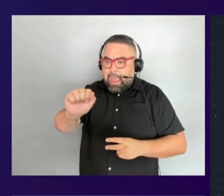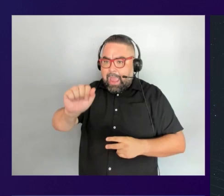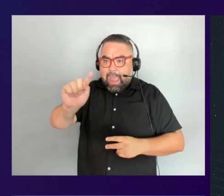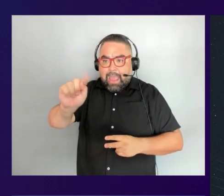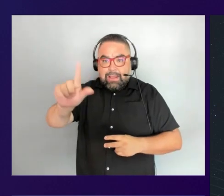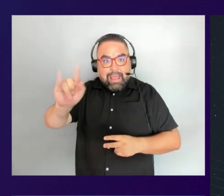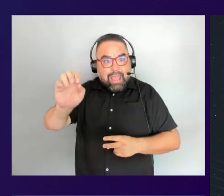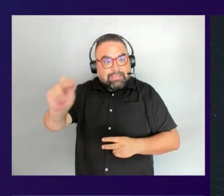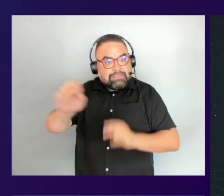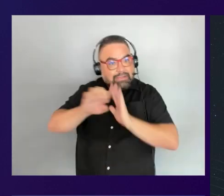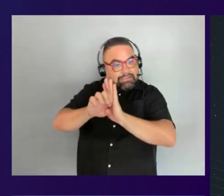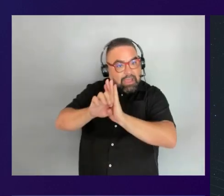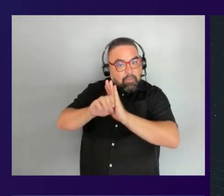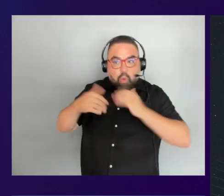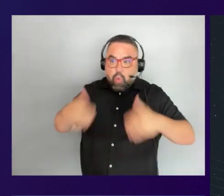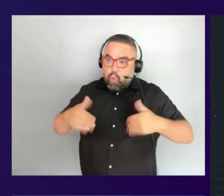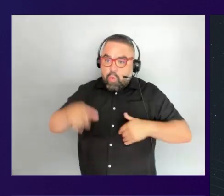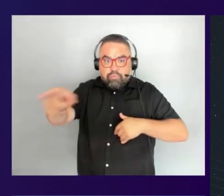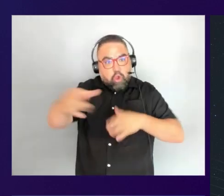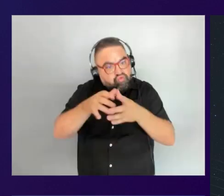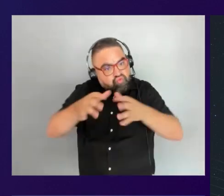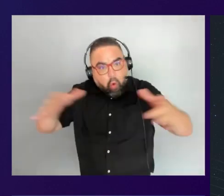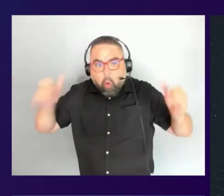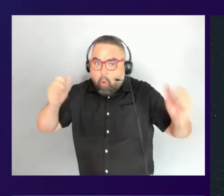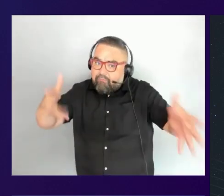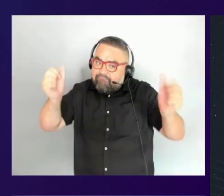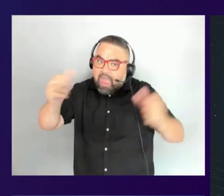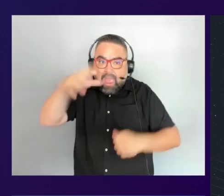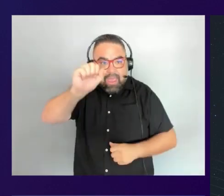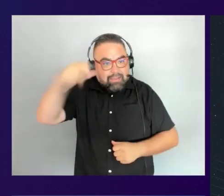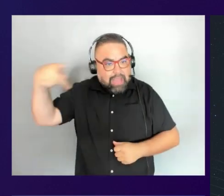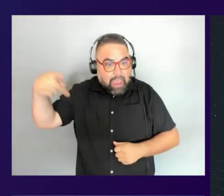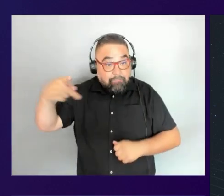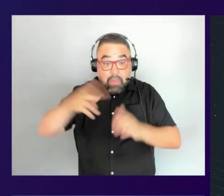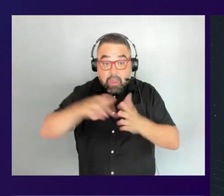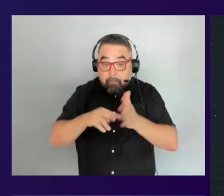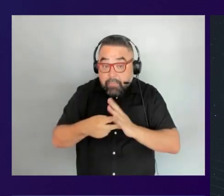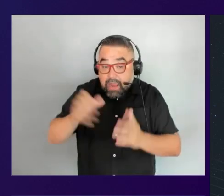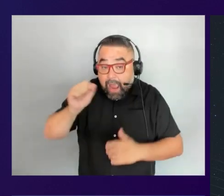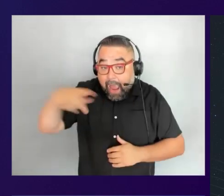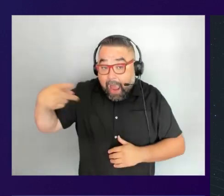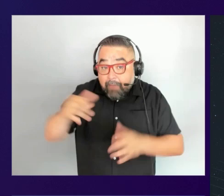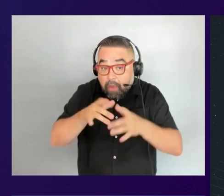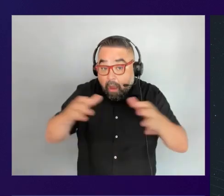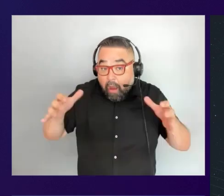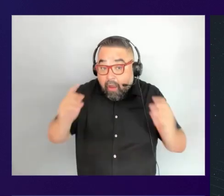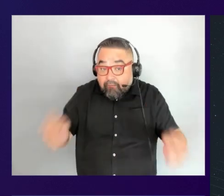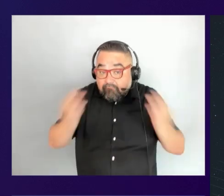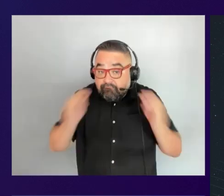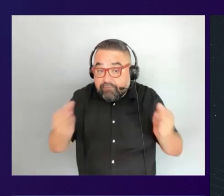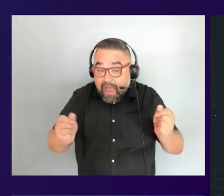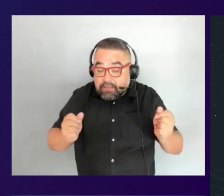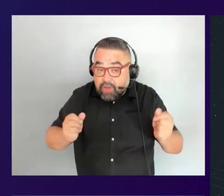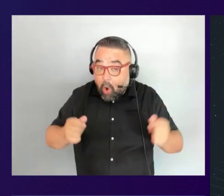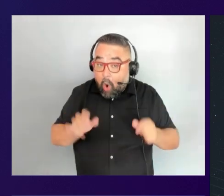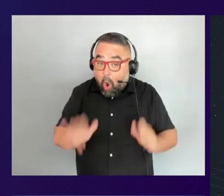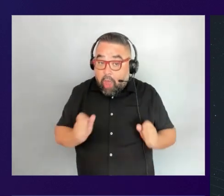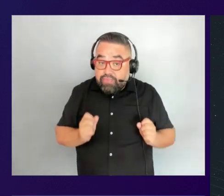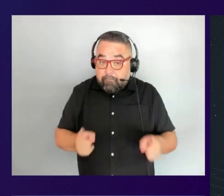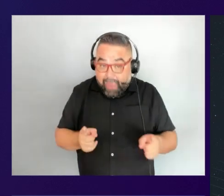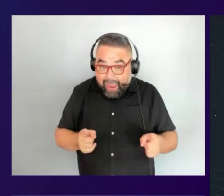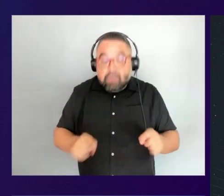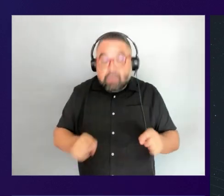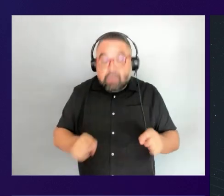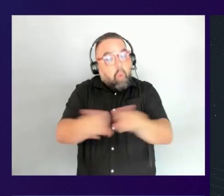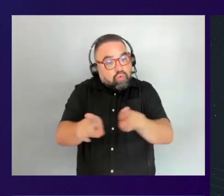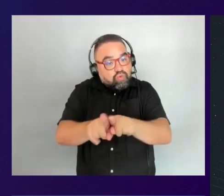grow their Jira Data Center application. They can rapidly scale their Jira Data Center application on demand using Amazon EFS and